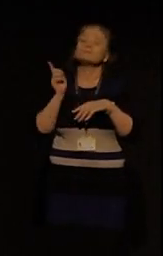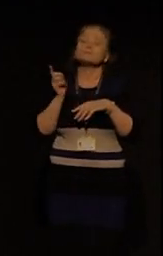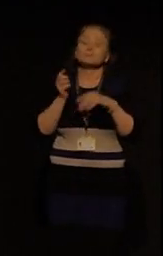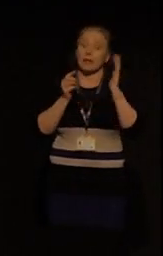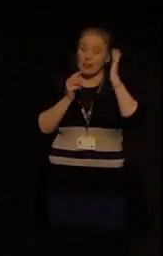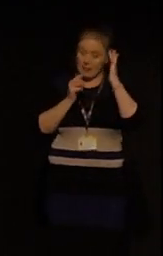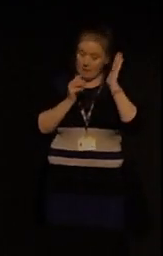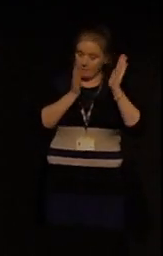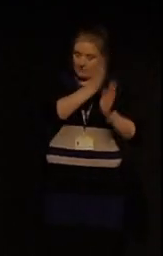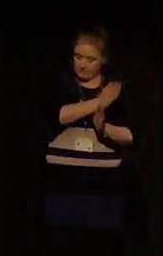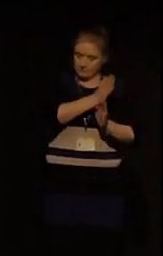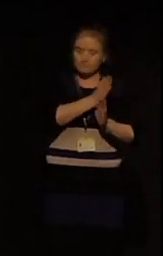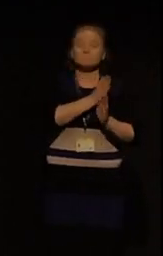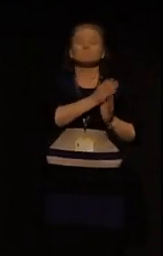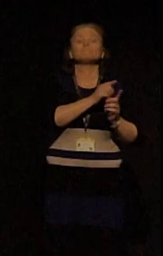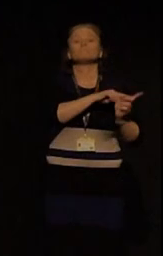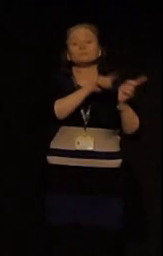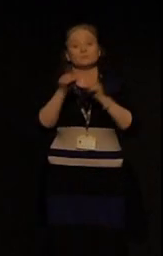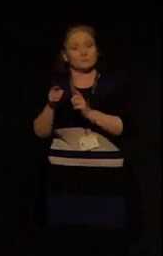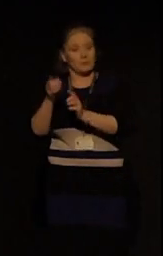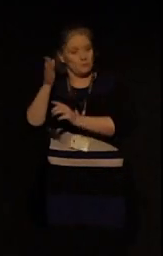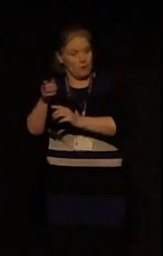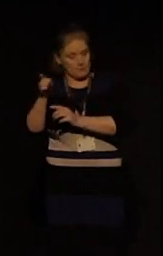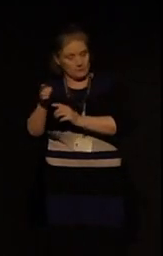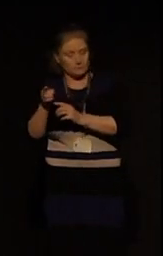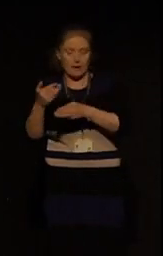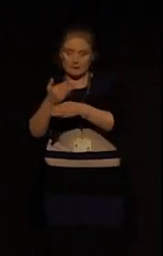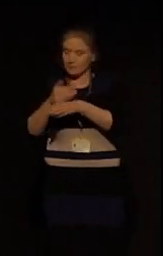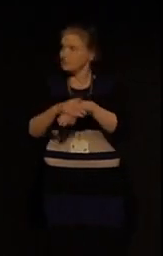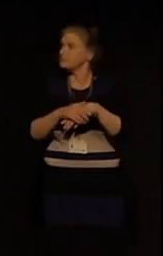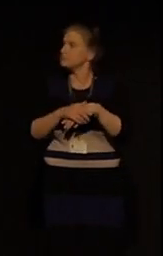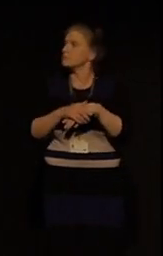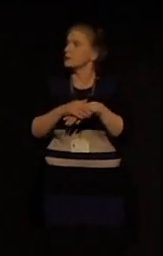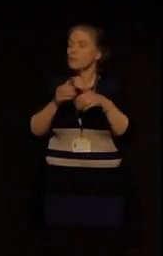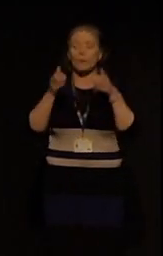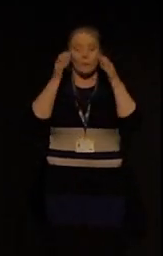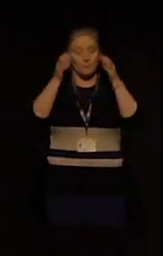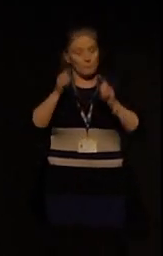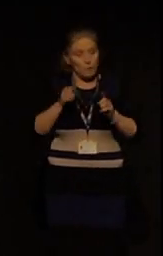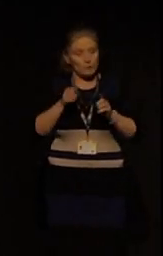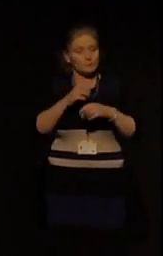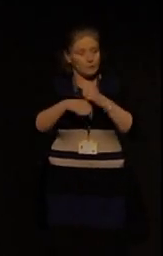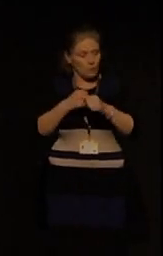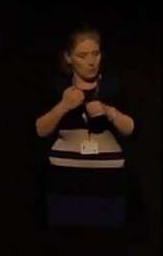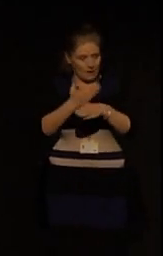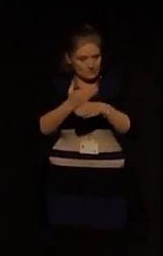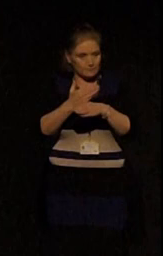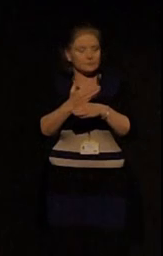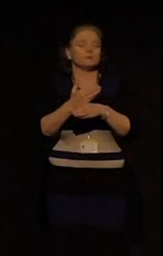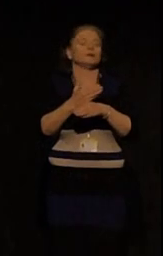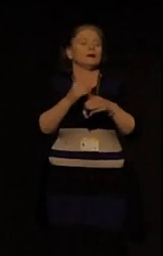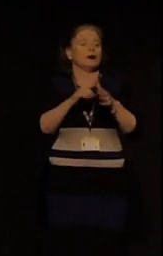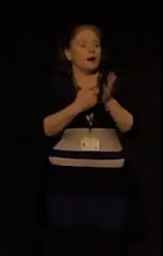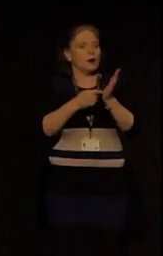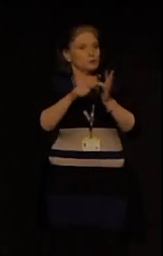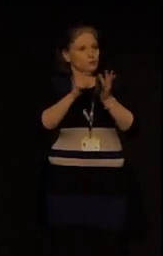side of the brain. It was also activated on the right side of the brain. The part of the brain that got activated is called the auditory cortex, and